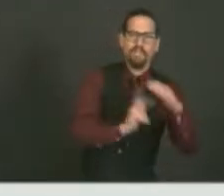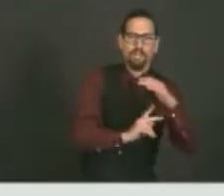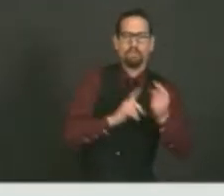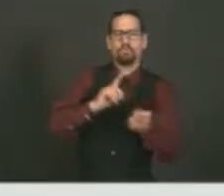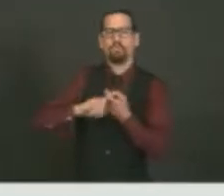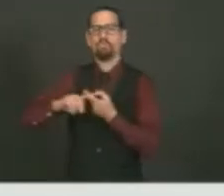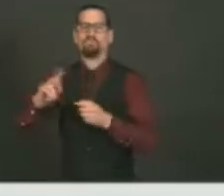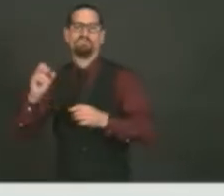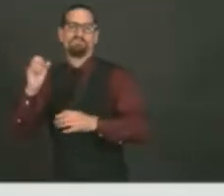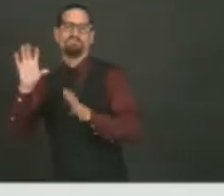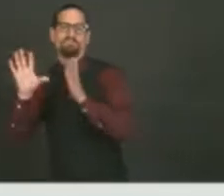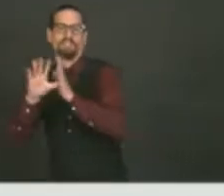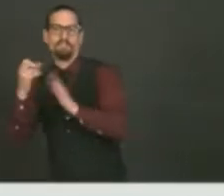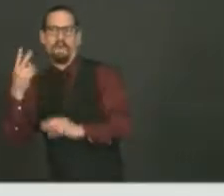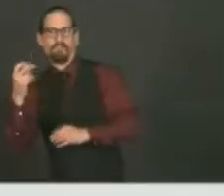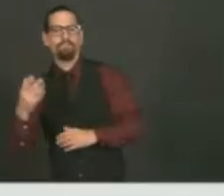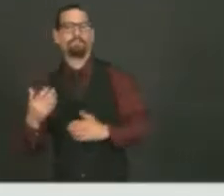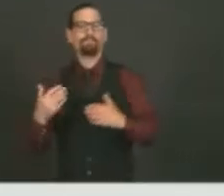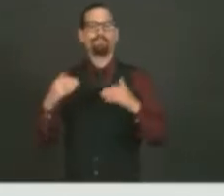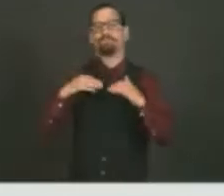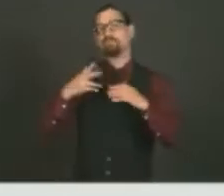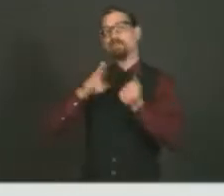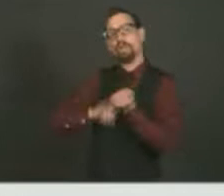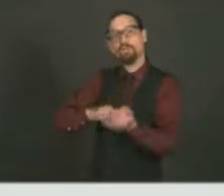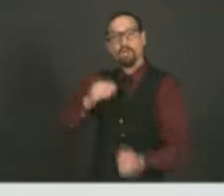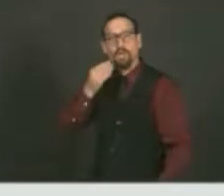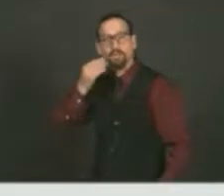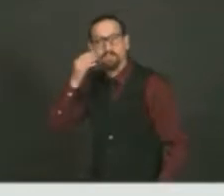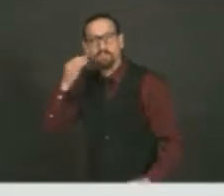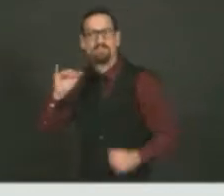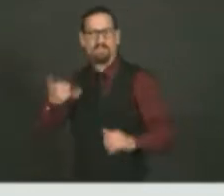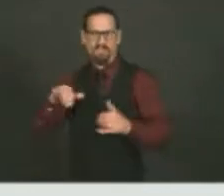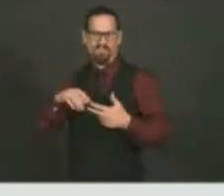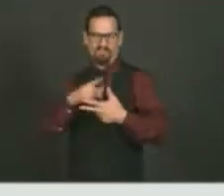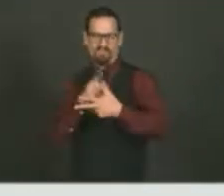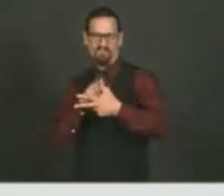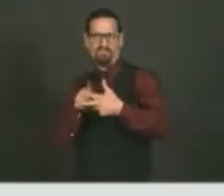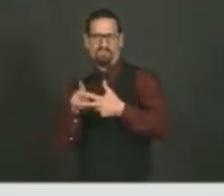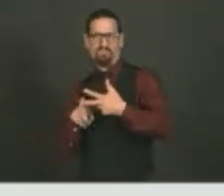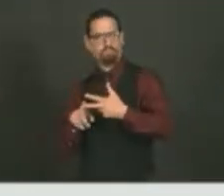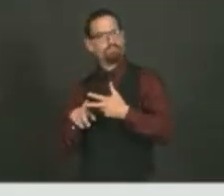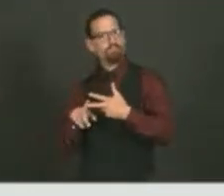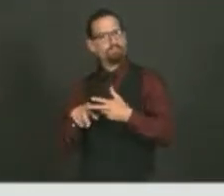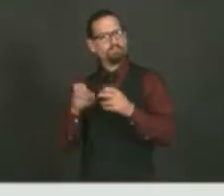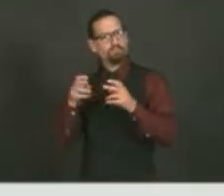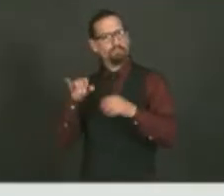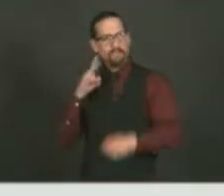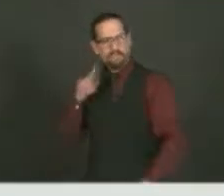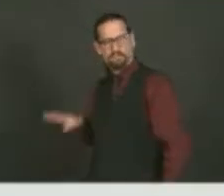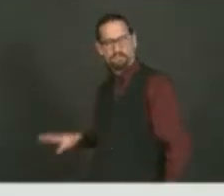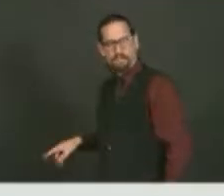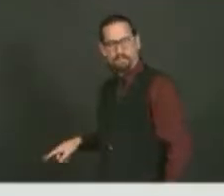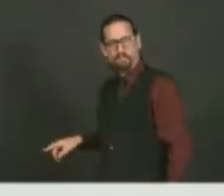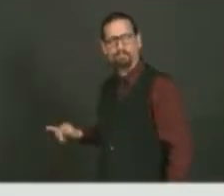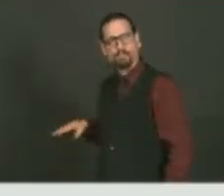and congregate care. Those lines are flat, actually in some places